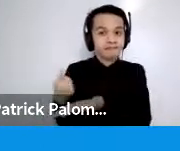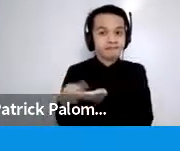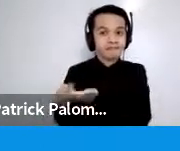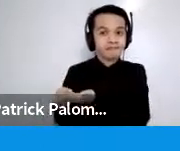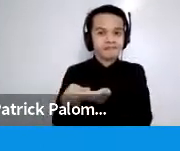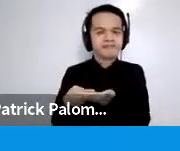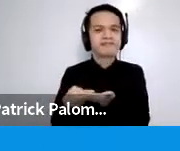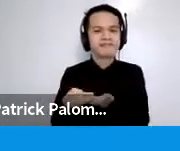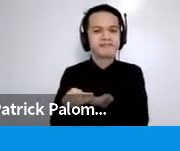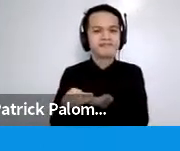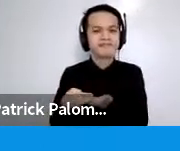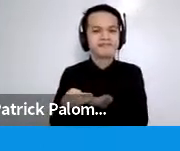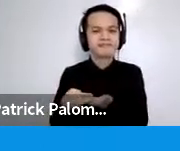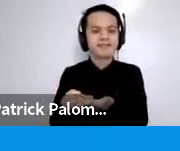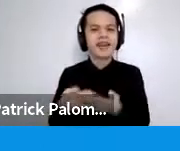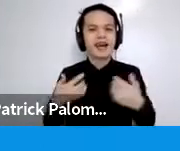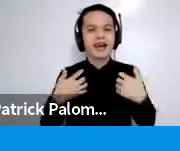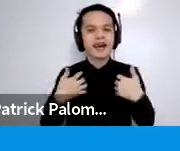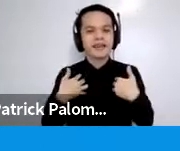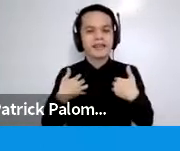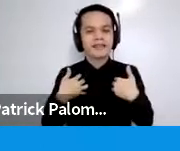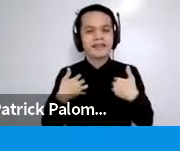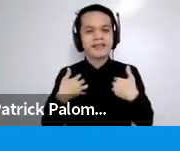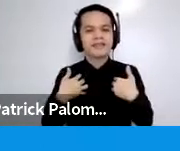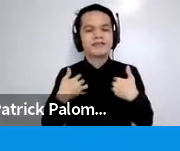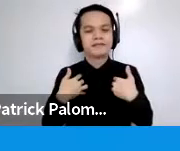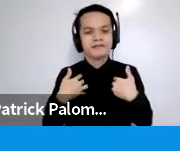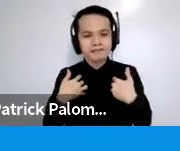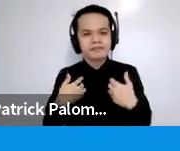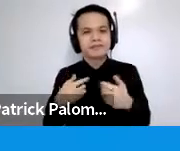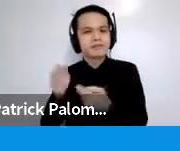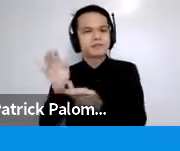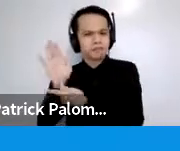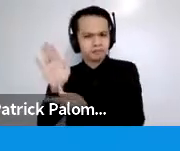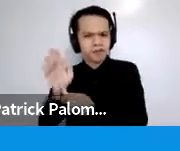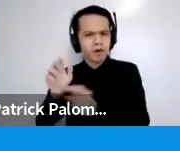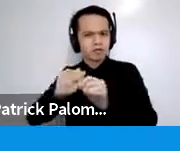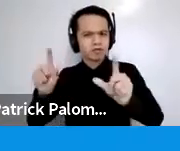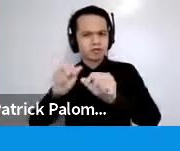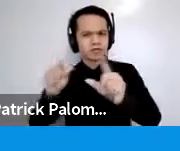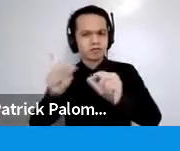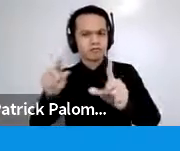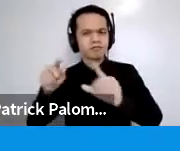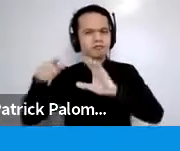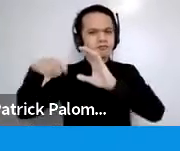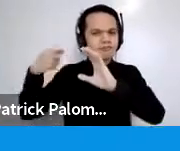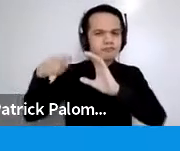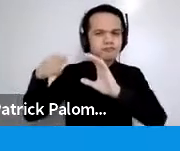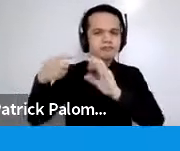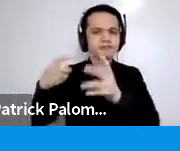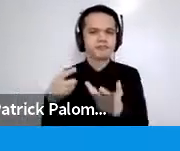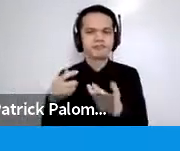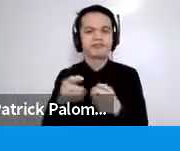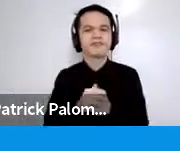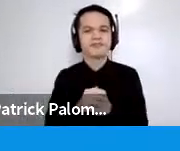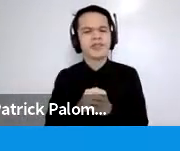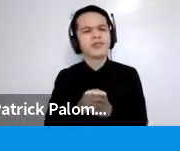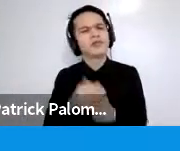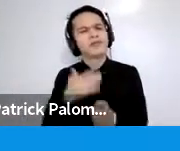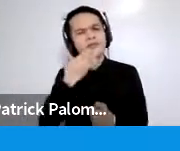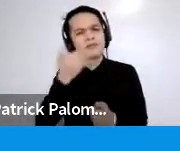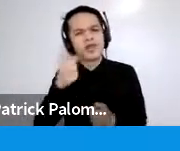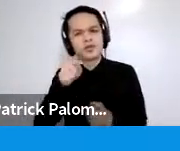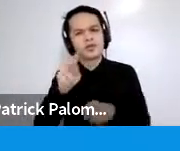we will have a series of presentations and videos, so we recommend using computer throughout